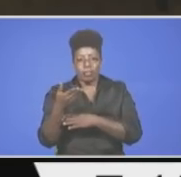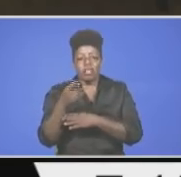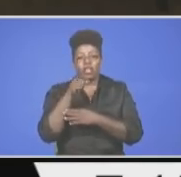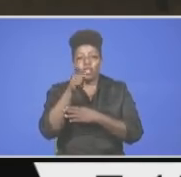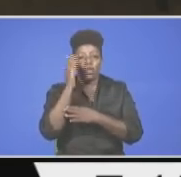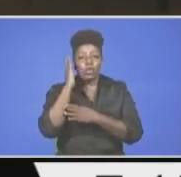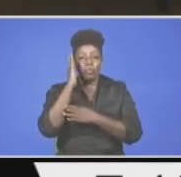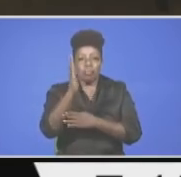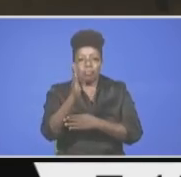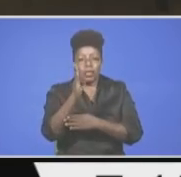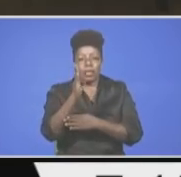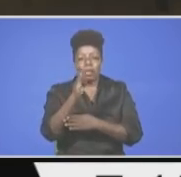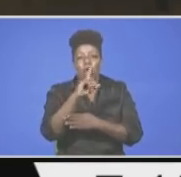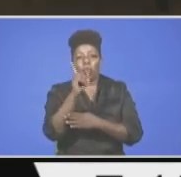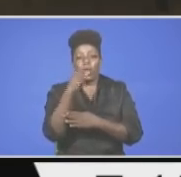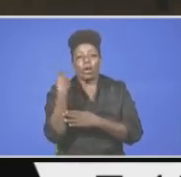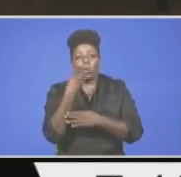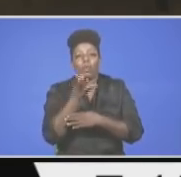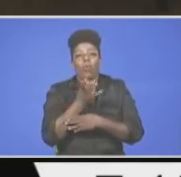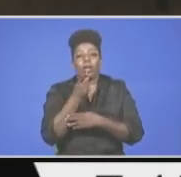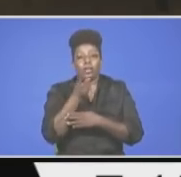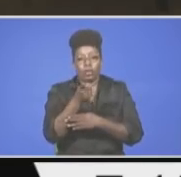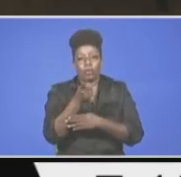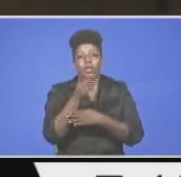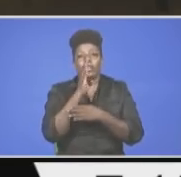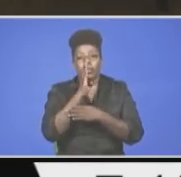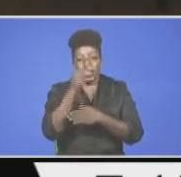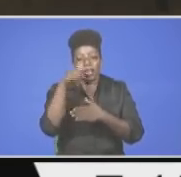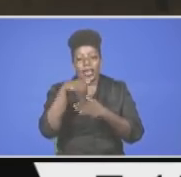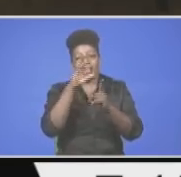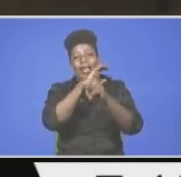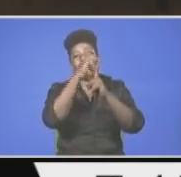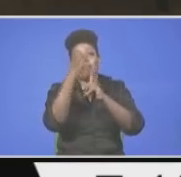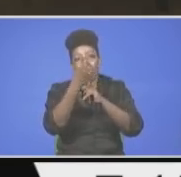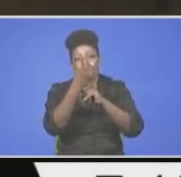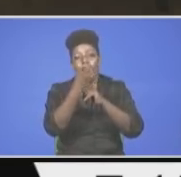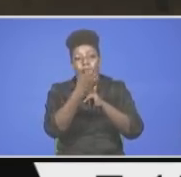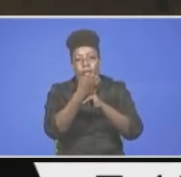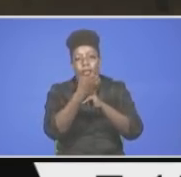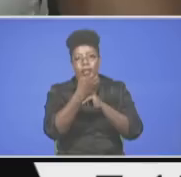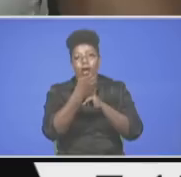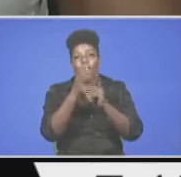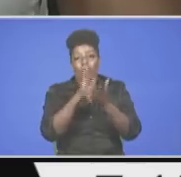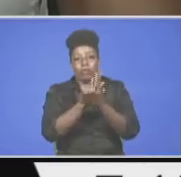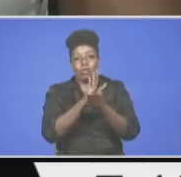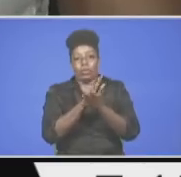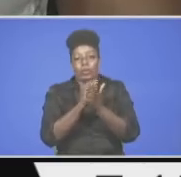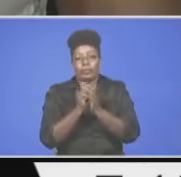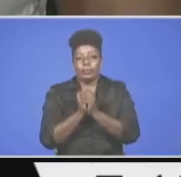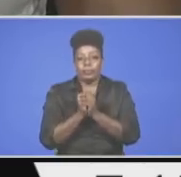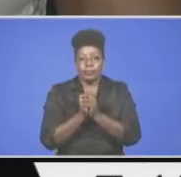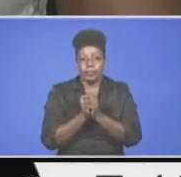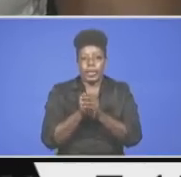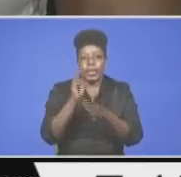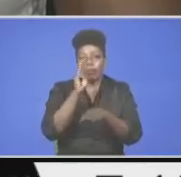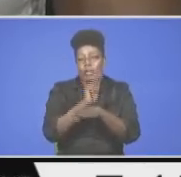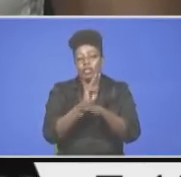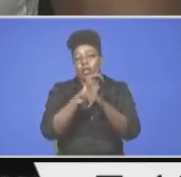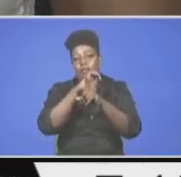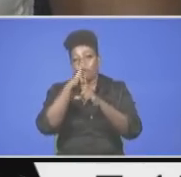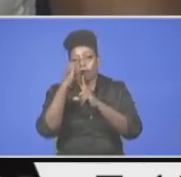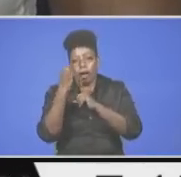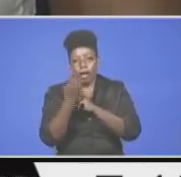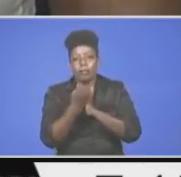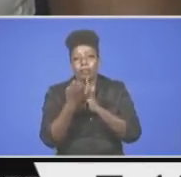be. The minute you hit in our orbit, and that is campus-wide. No problem. The Ministry of the